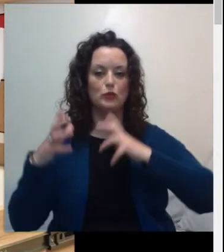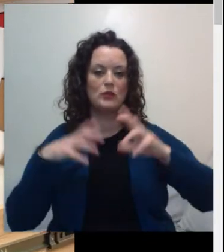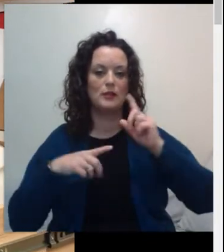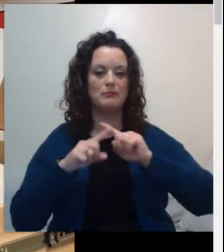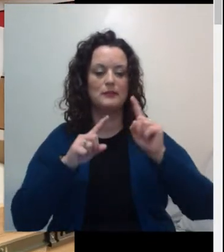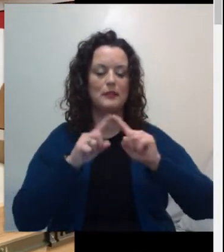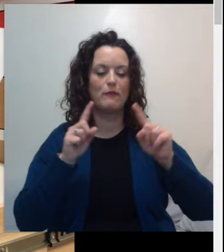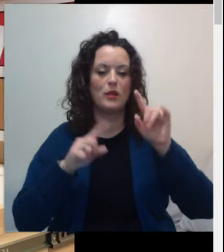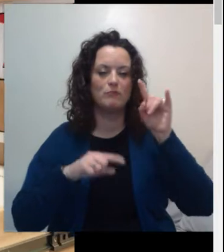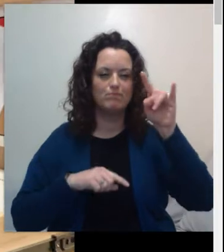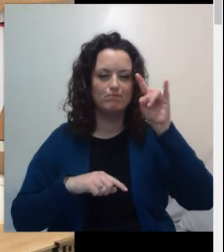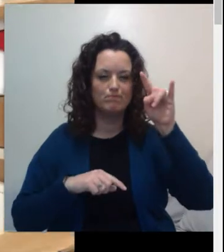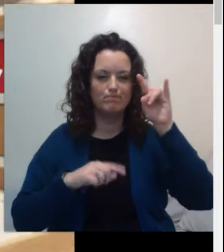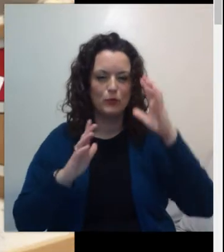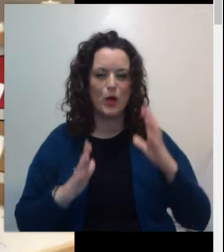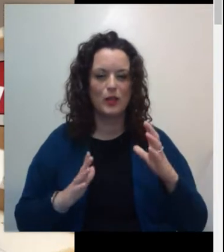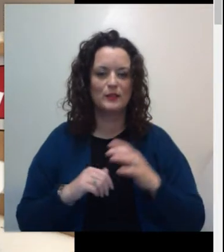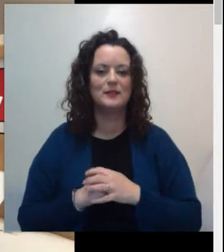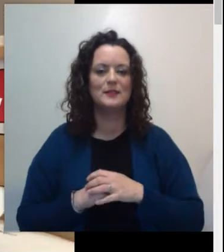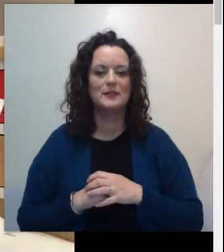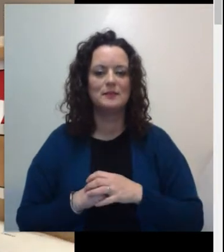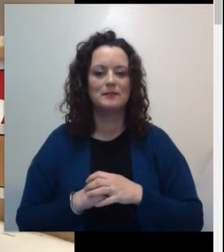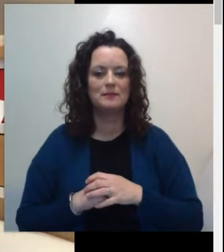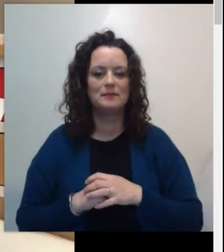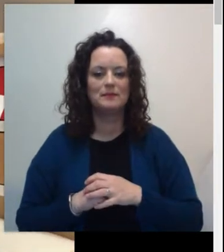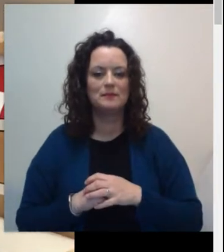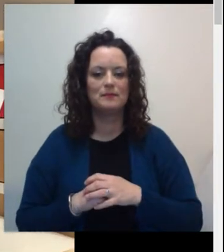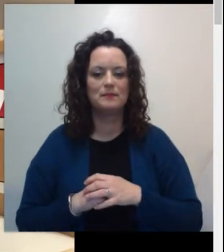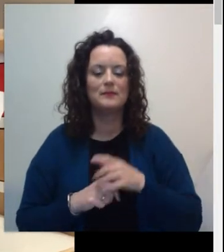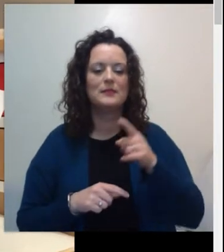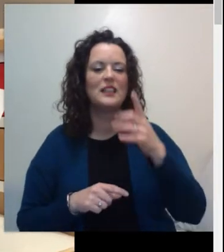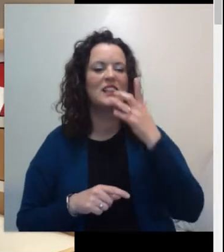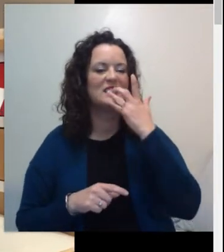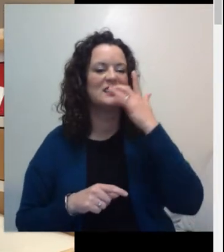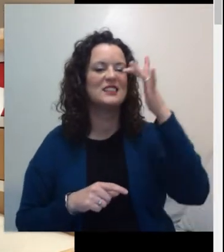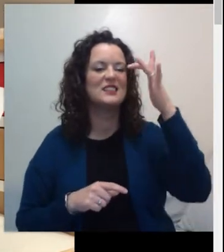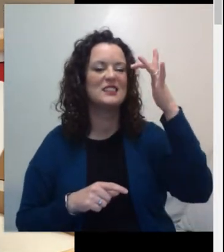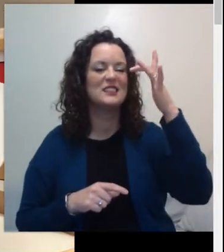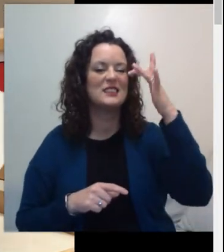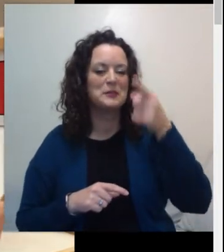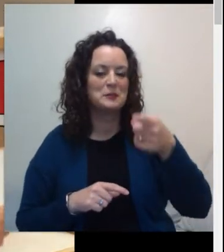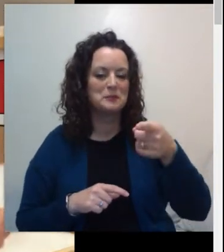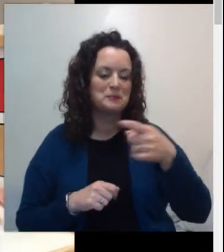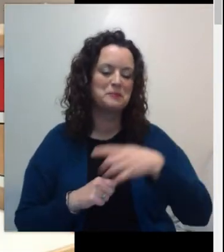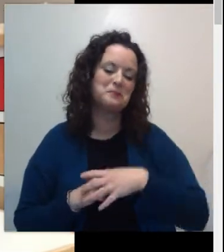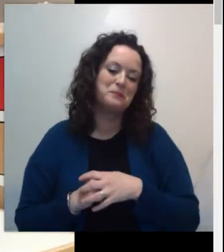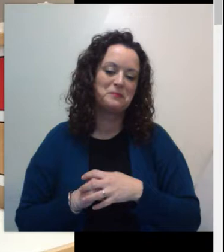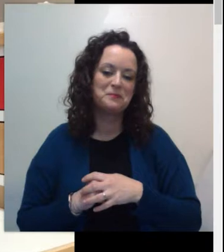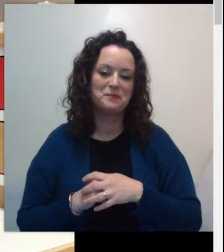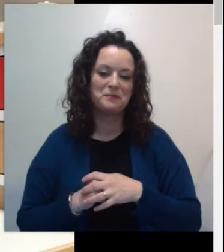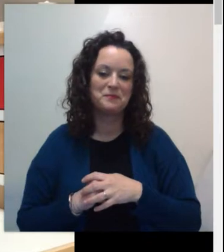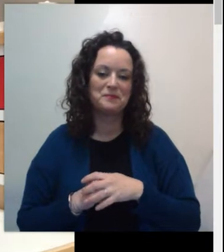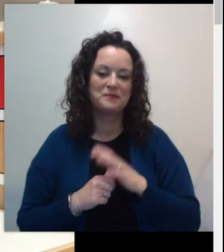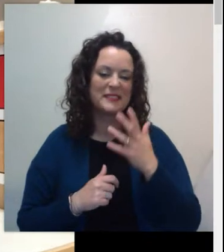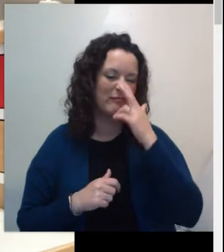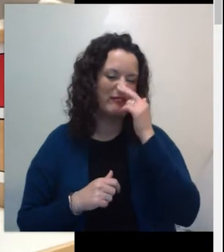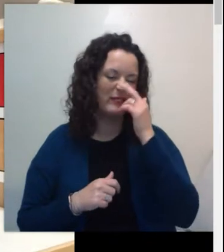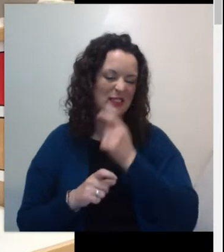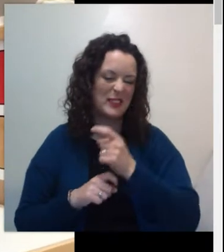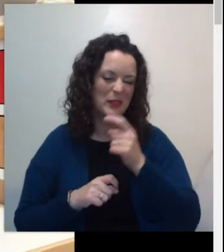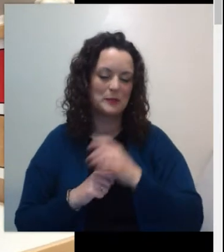Alright. There we go. Yes, it says rhinestone teeth. That's good. So